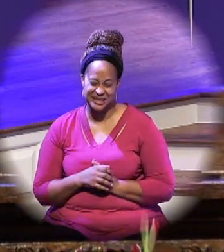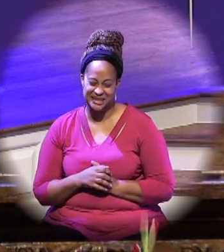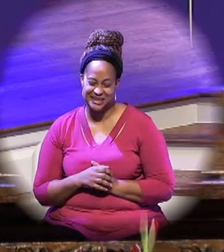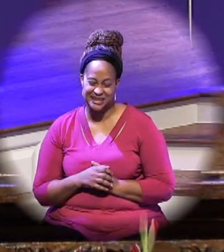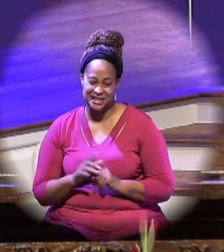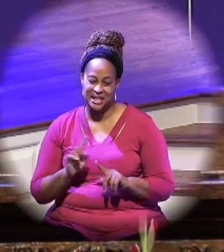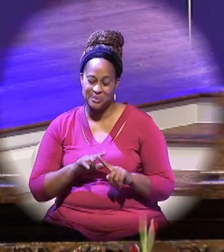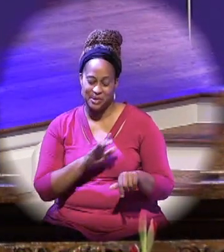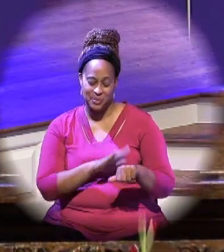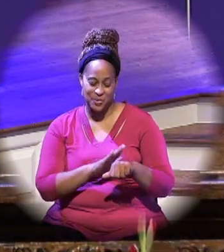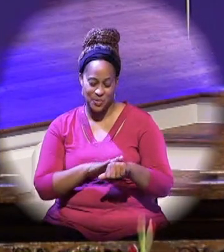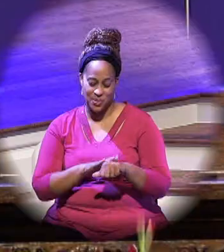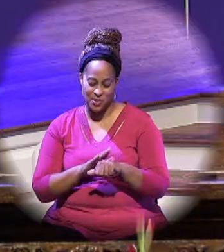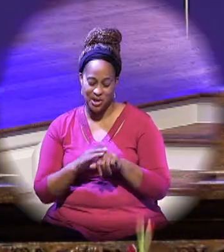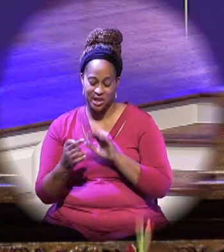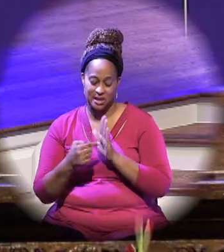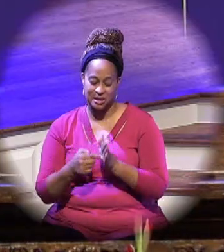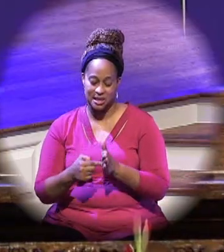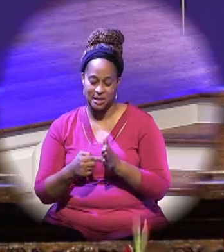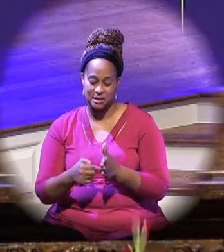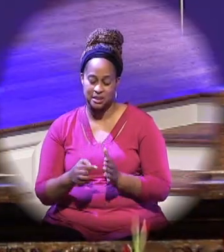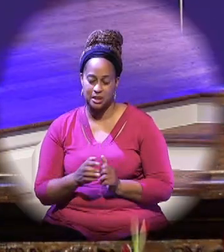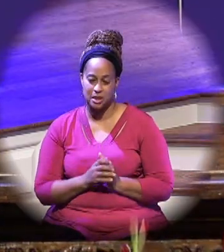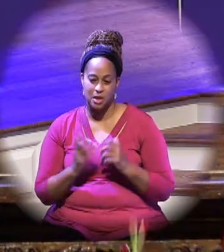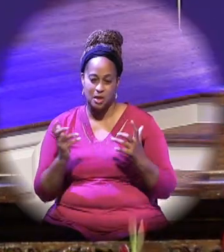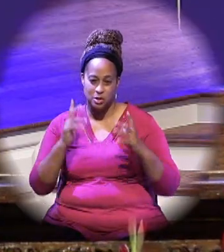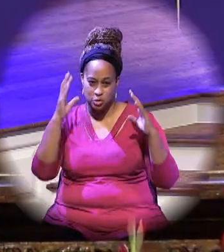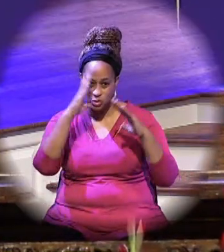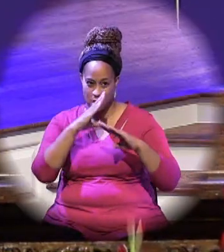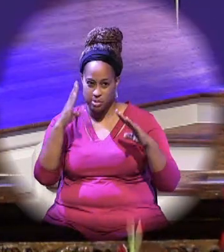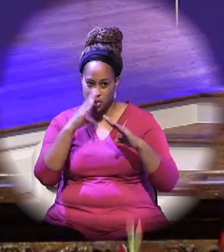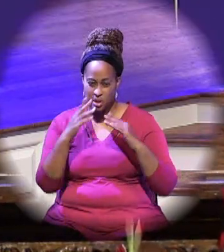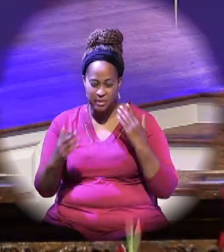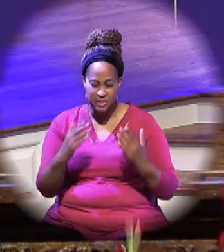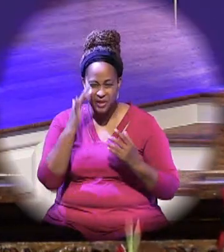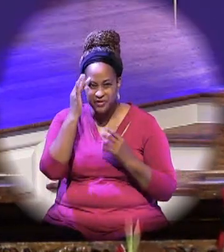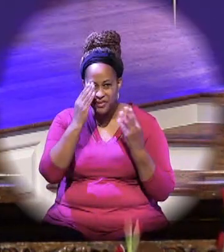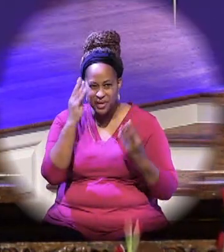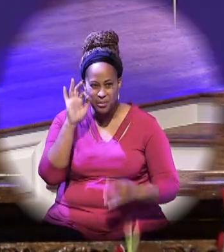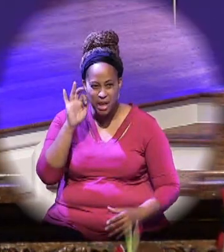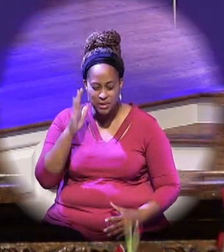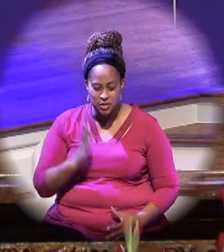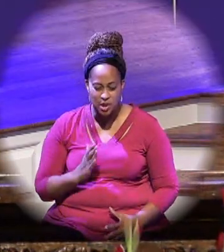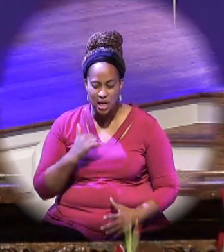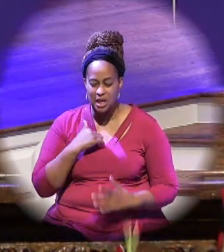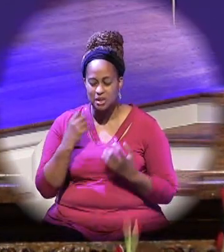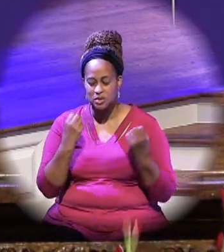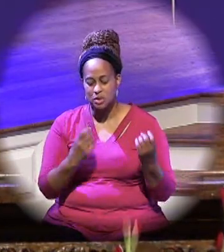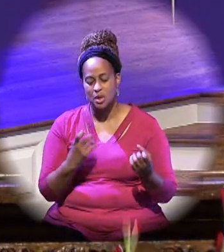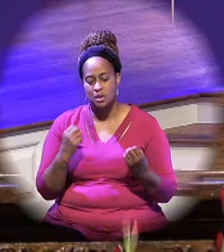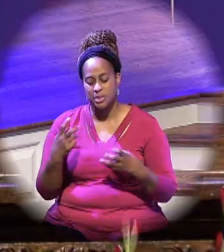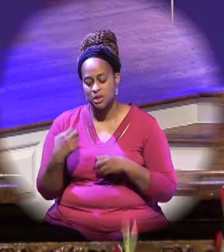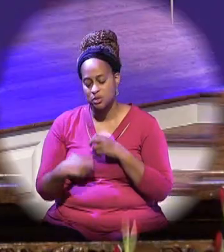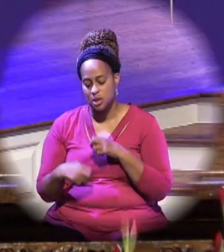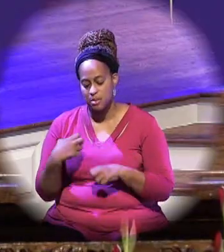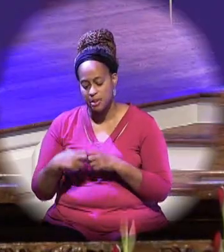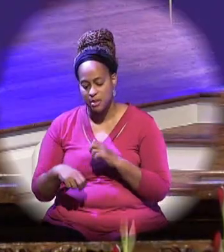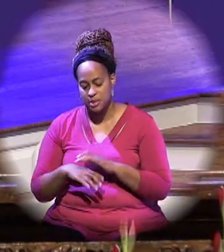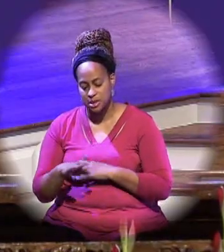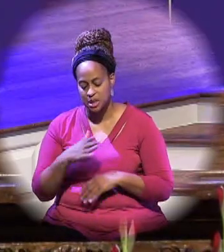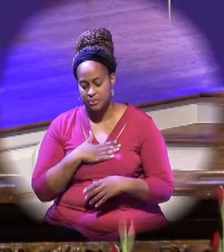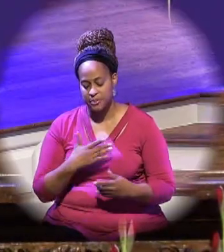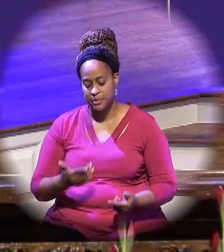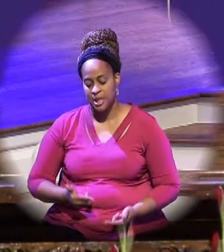With warning signs, with troubles. You may think, well, Pastor, I've got so many troubles in my